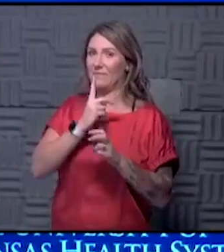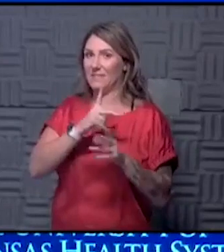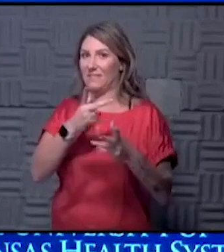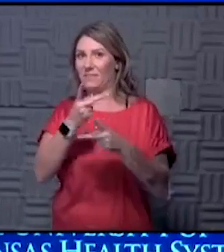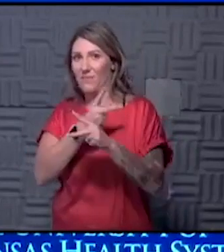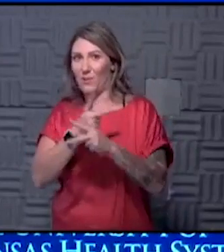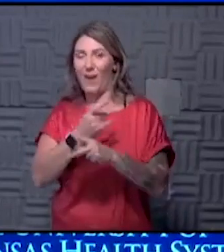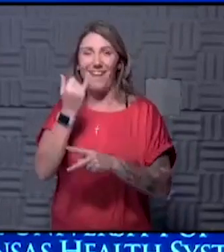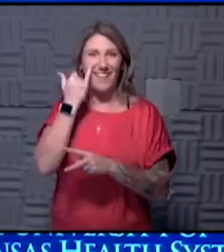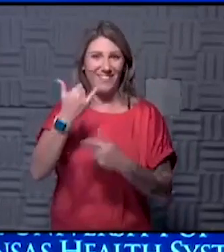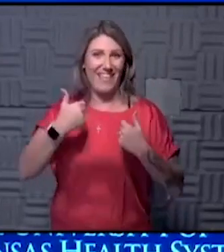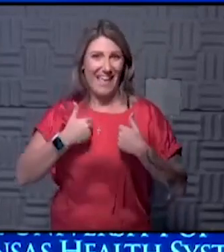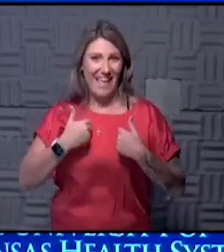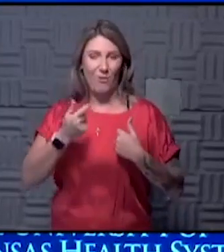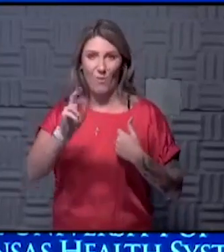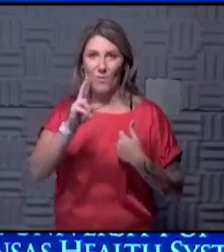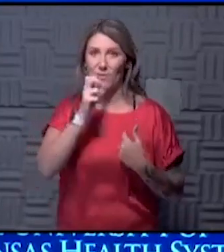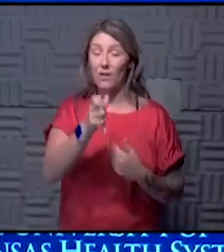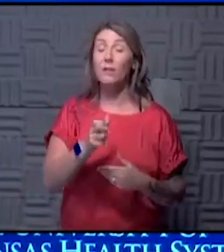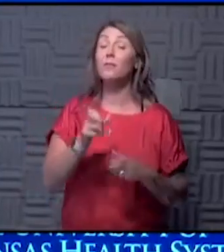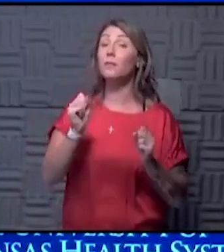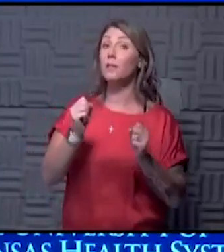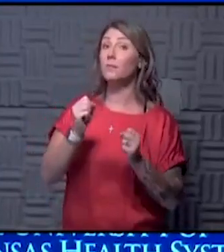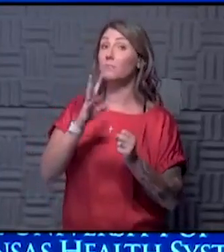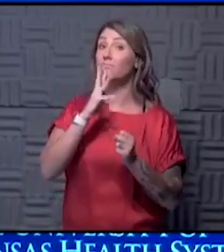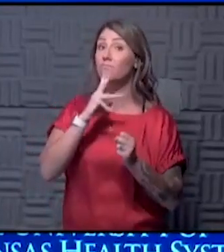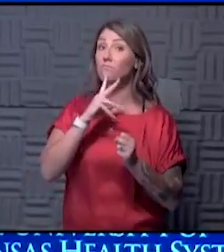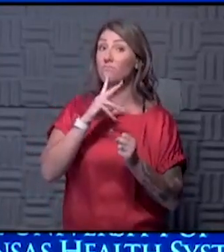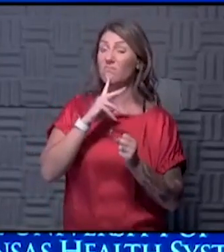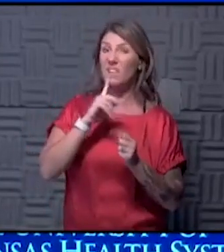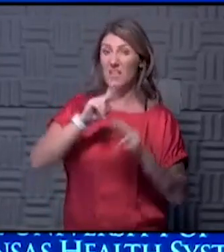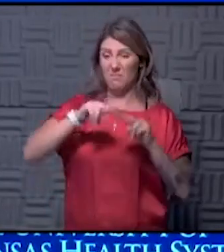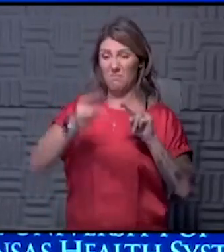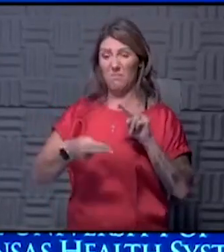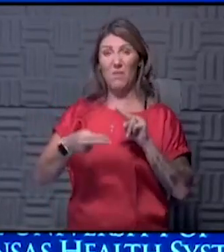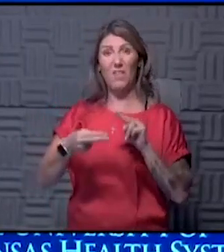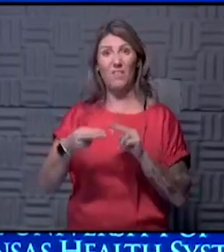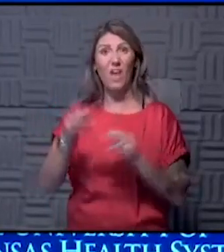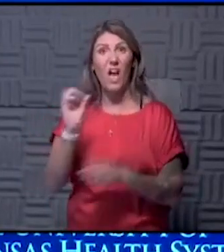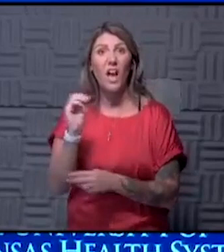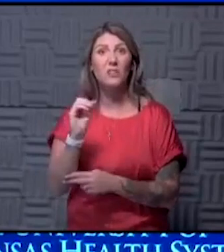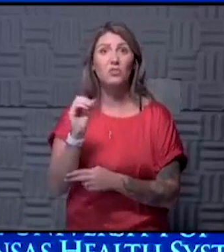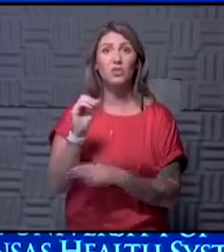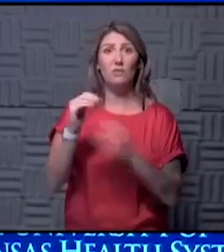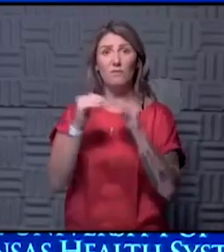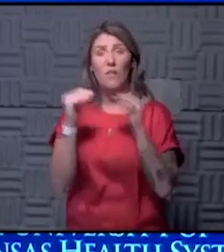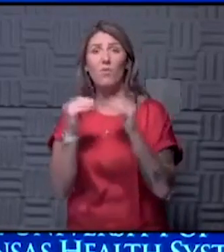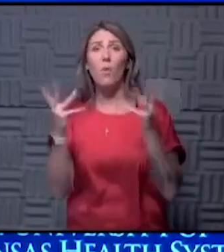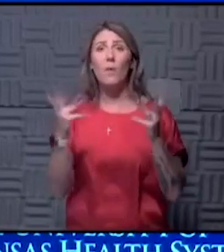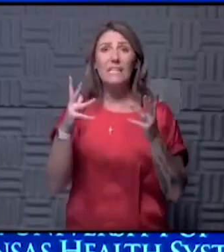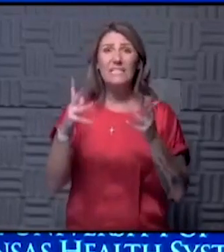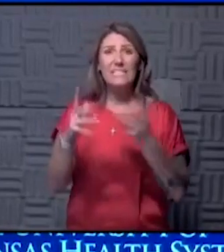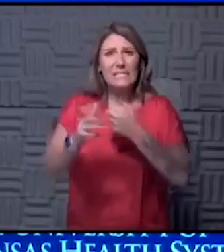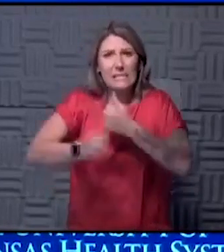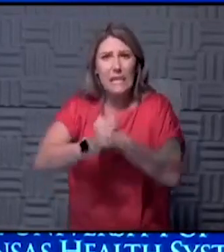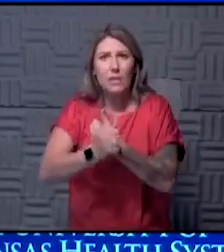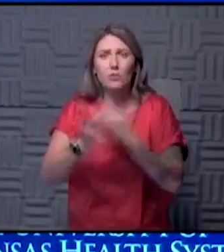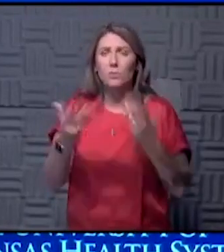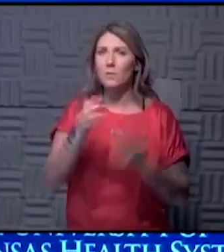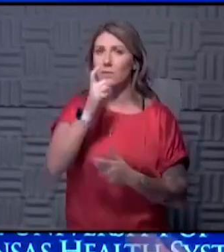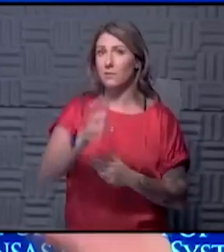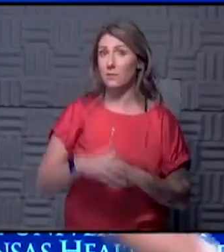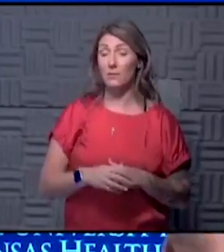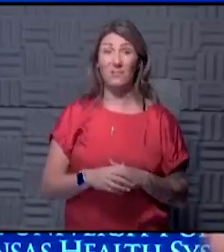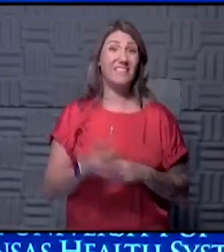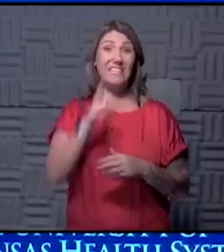monoclonal antibodies. Can you talk a little bit more about the dropping of the oxygen levels? What's dangerous? Yeah, you know, we don't